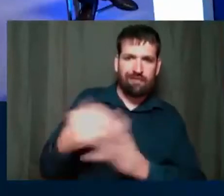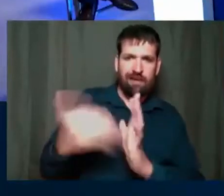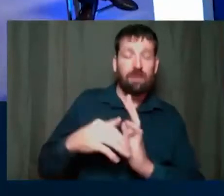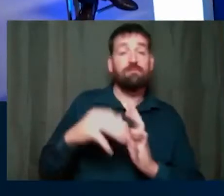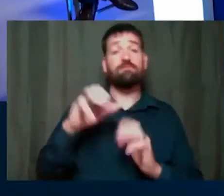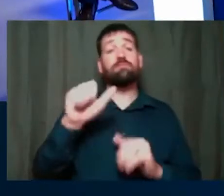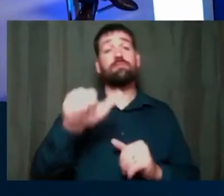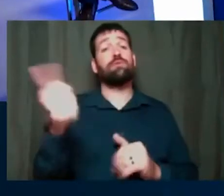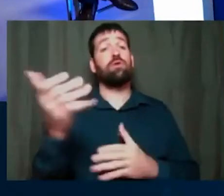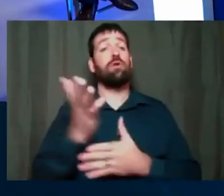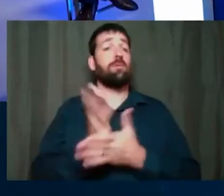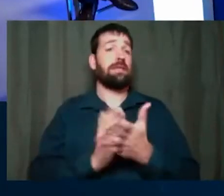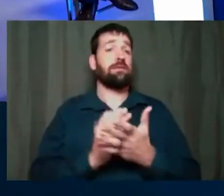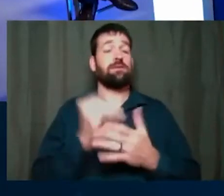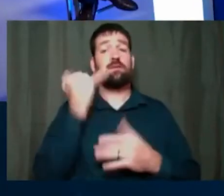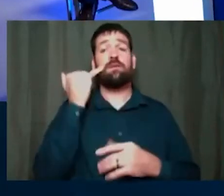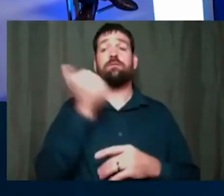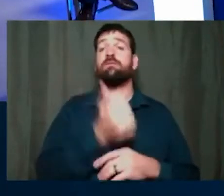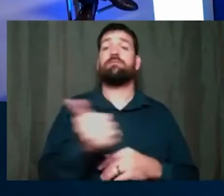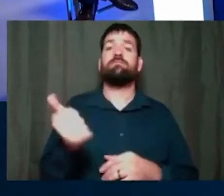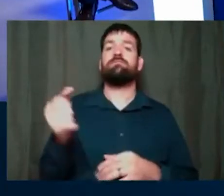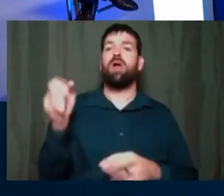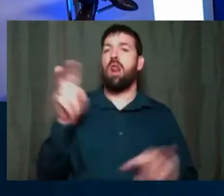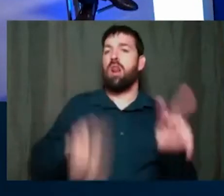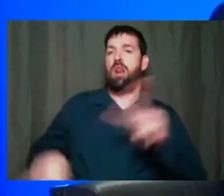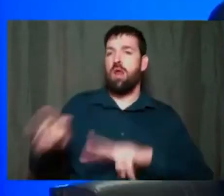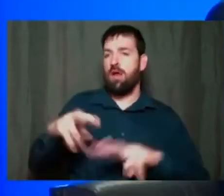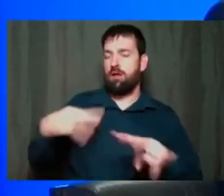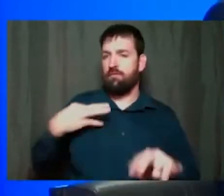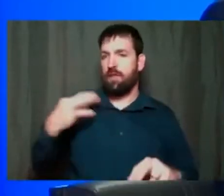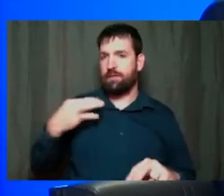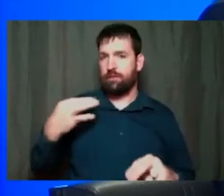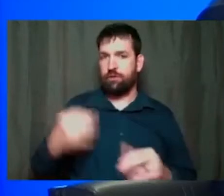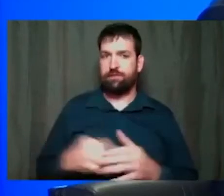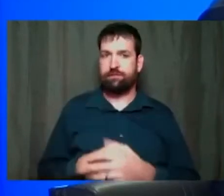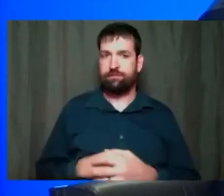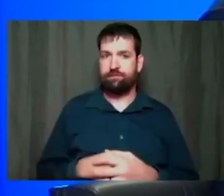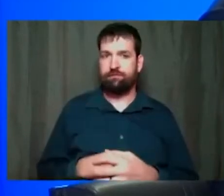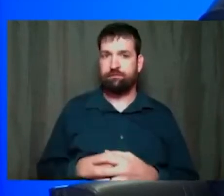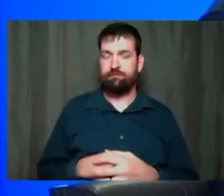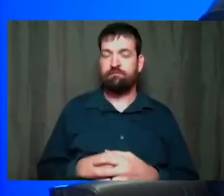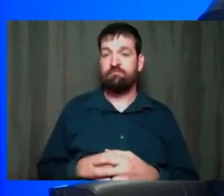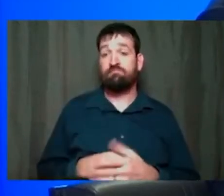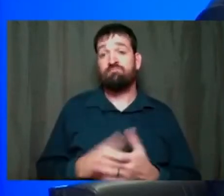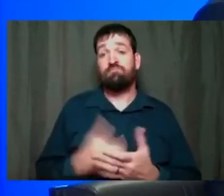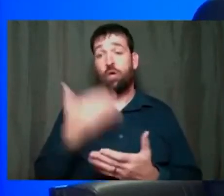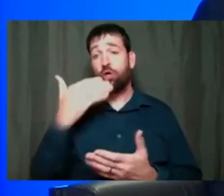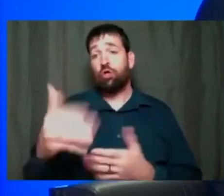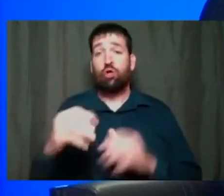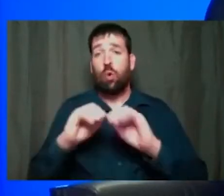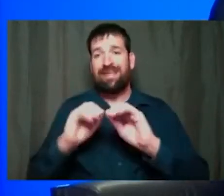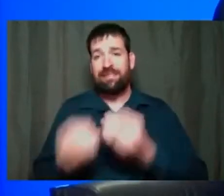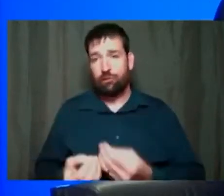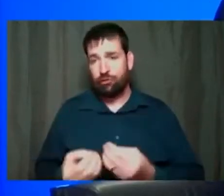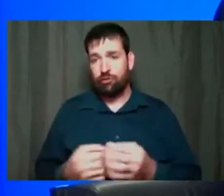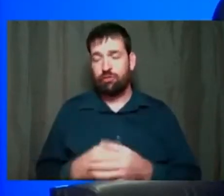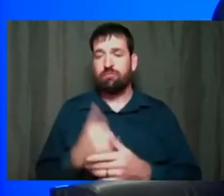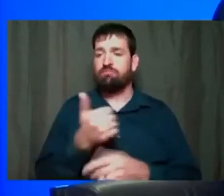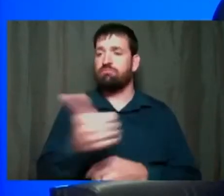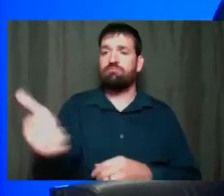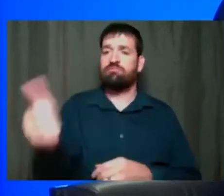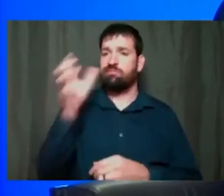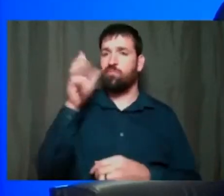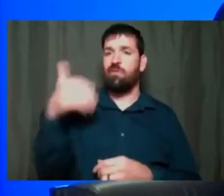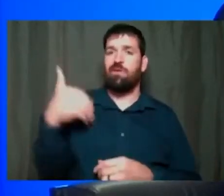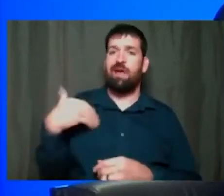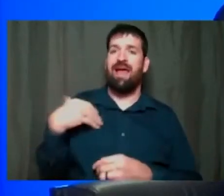think if you're looking, let's say, volunteering through a reputable organization, they're going to have safeguards in place. You're